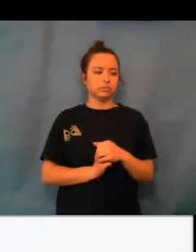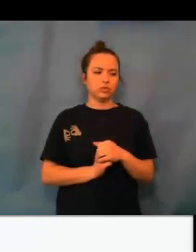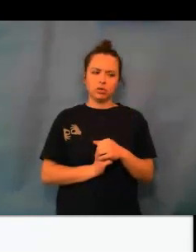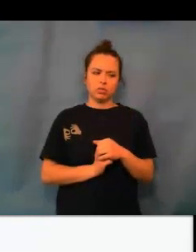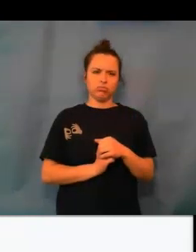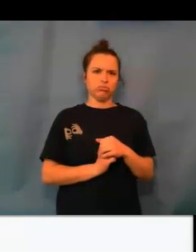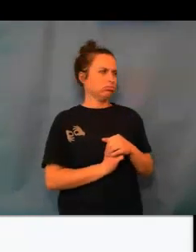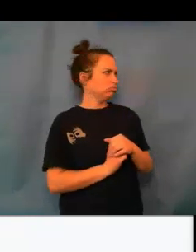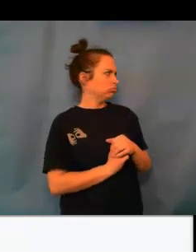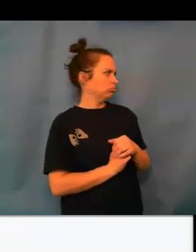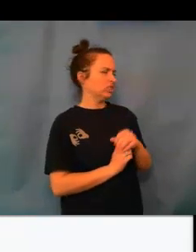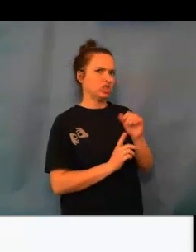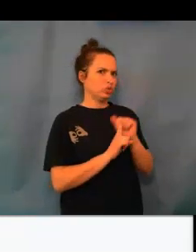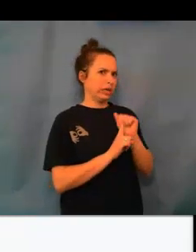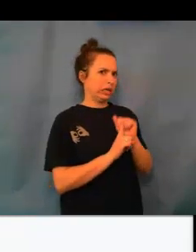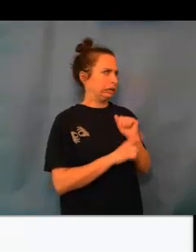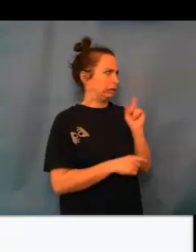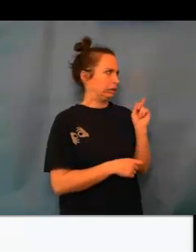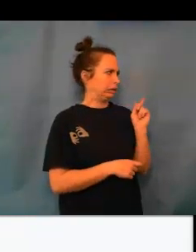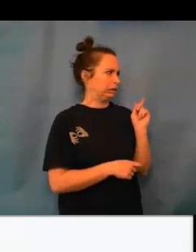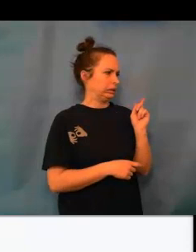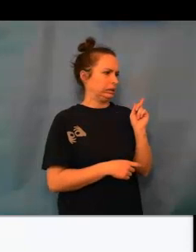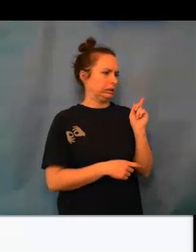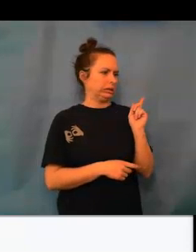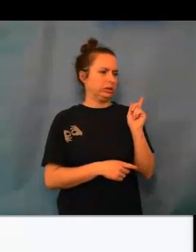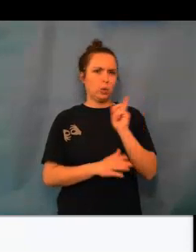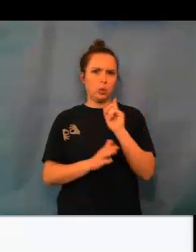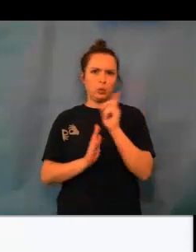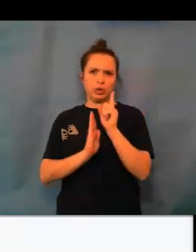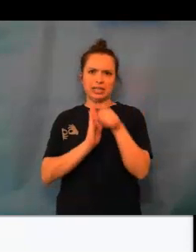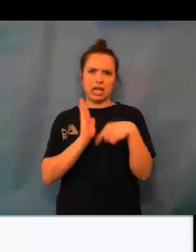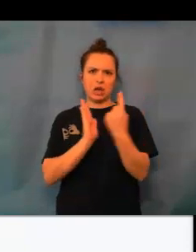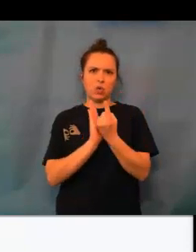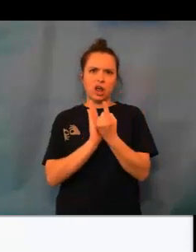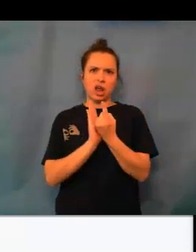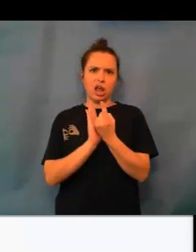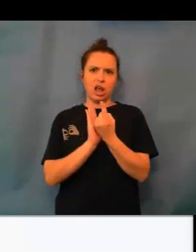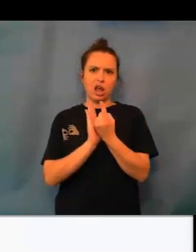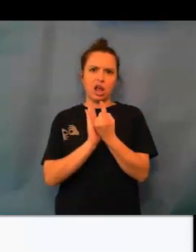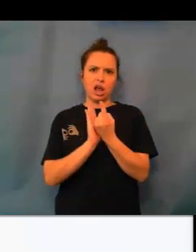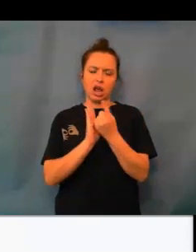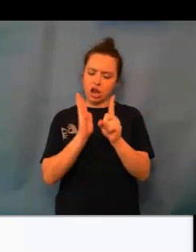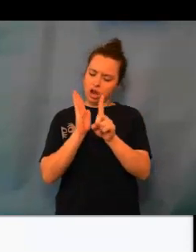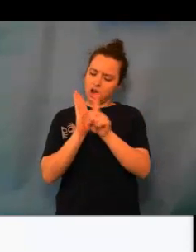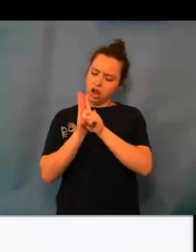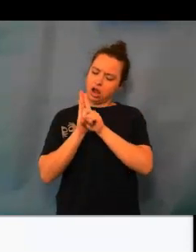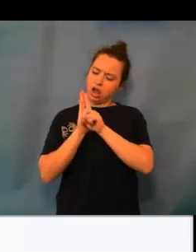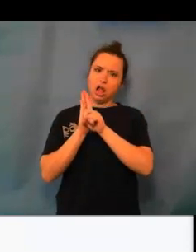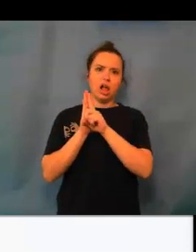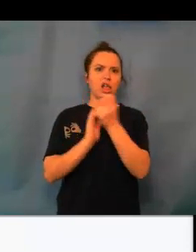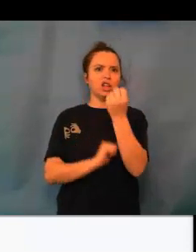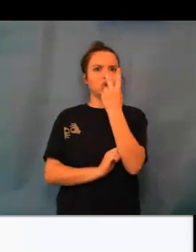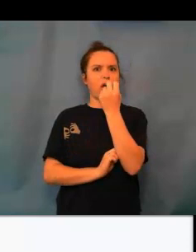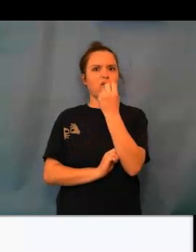one's tricky. Where is my minute hand? When is my hour hand? He's pointing at that number